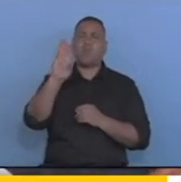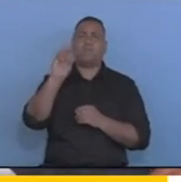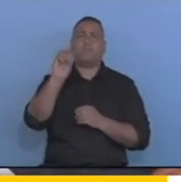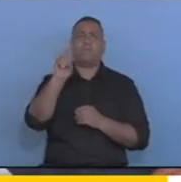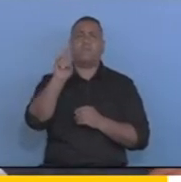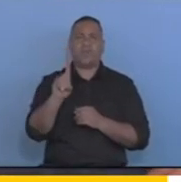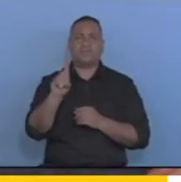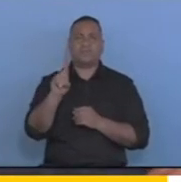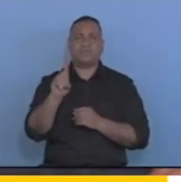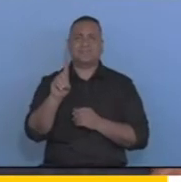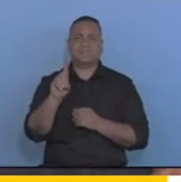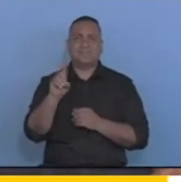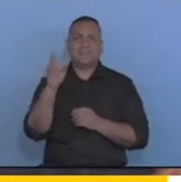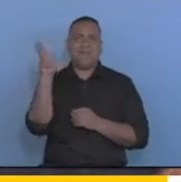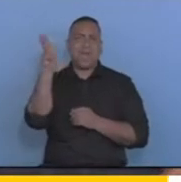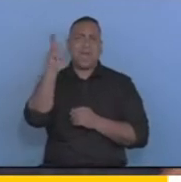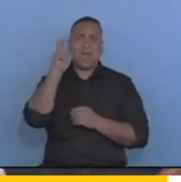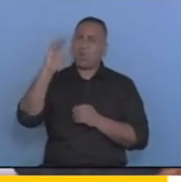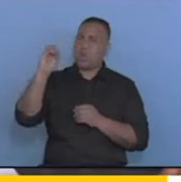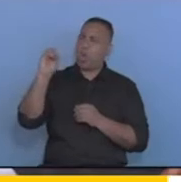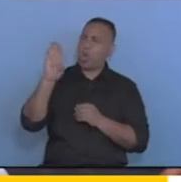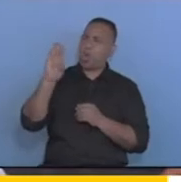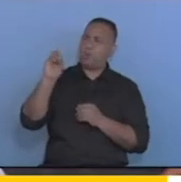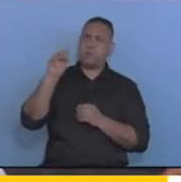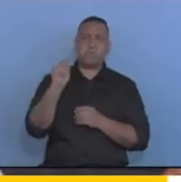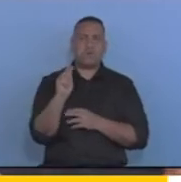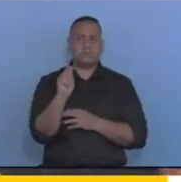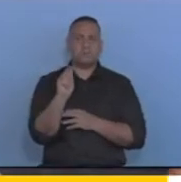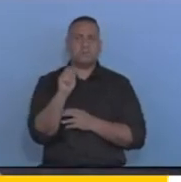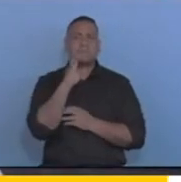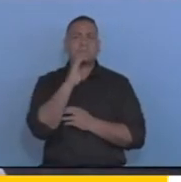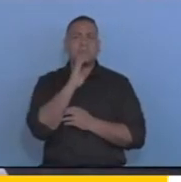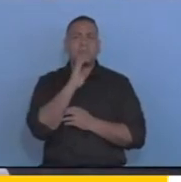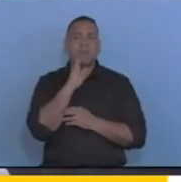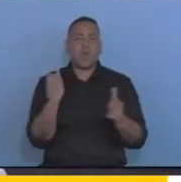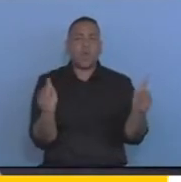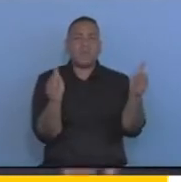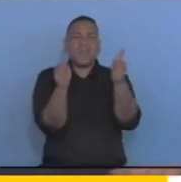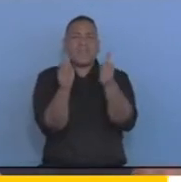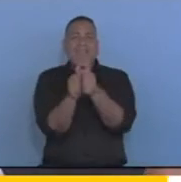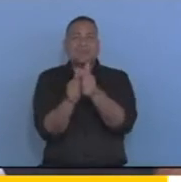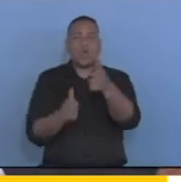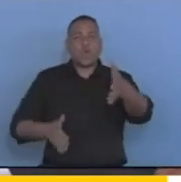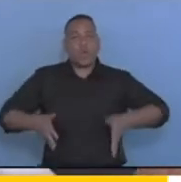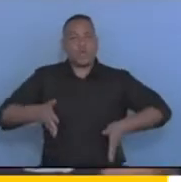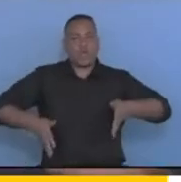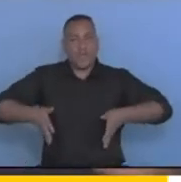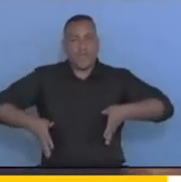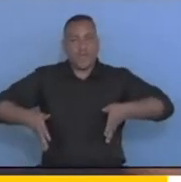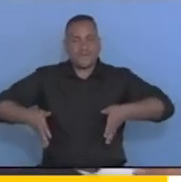it. I was like, what is cobot? A collaborative robot. Wow. Yes. Basically what I am to Rhoda.